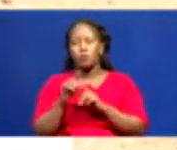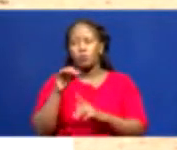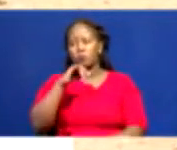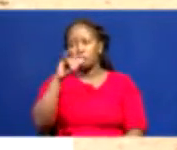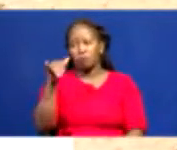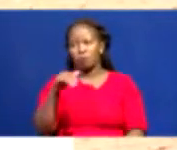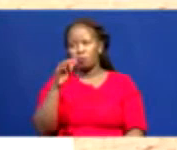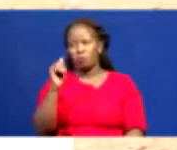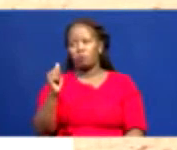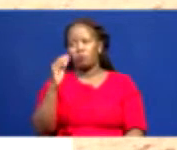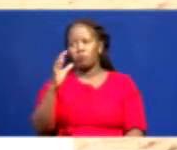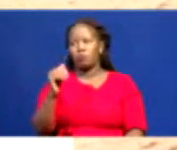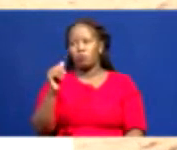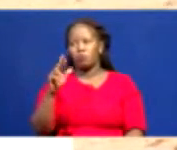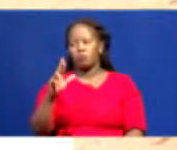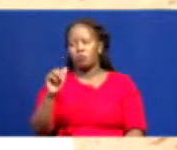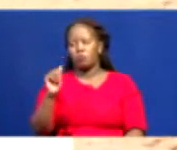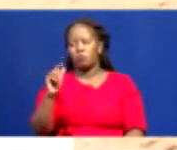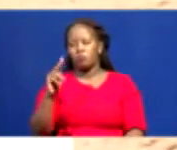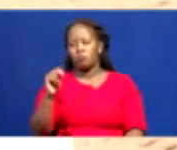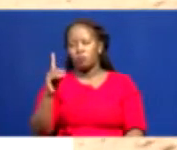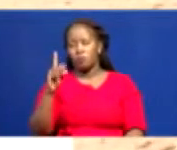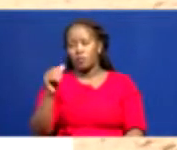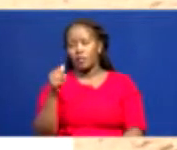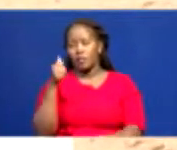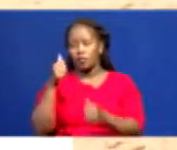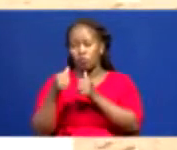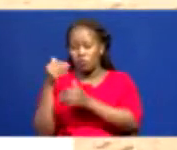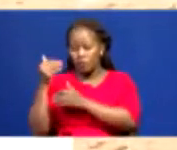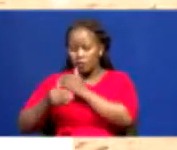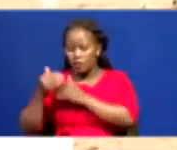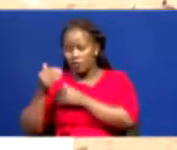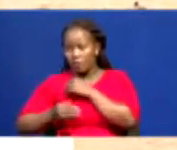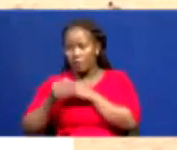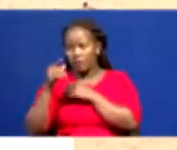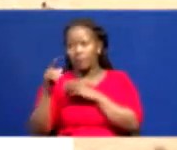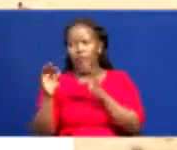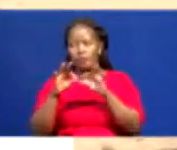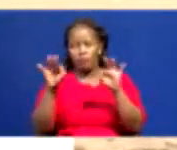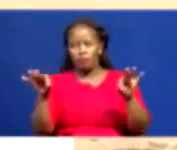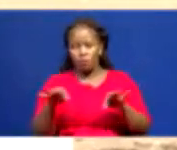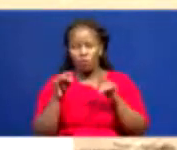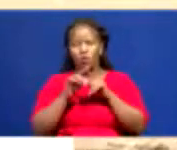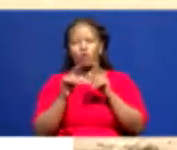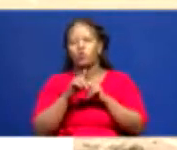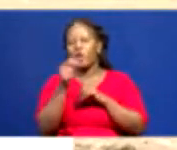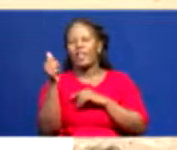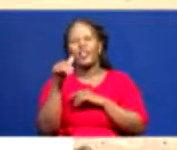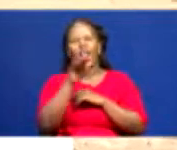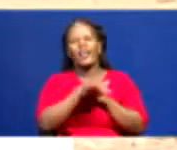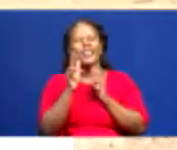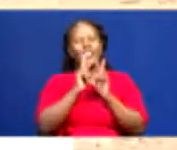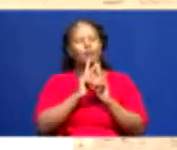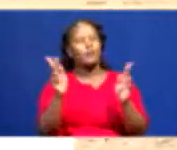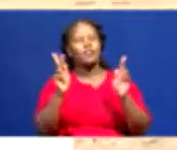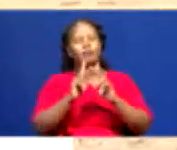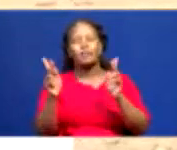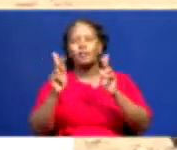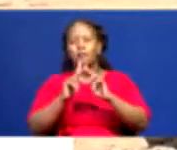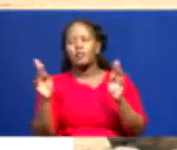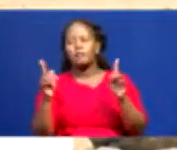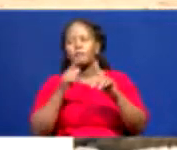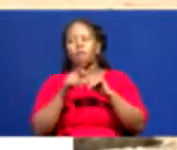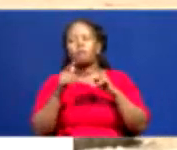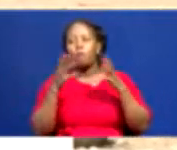also neighboring these particular grounds. And of course, the Greenspan Estate, quite peaceful. But the youth who